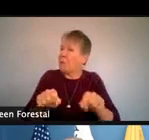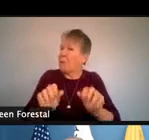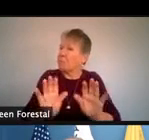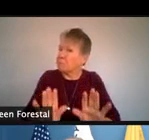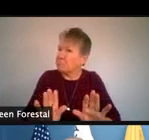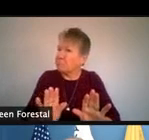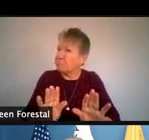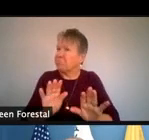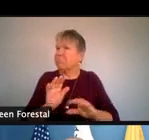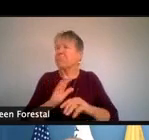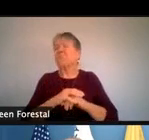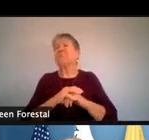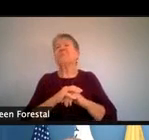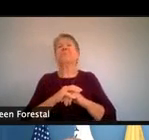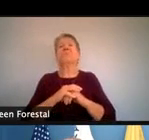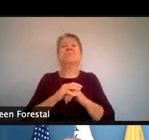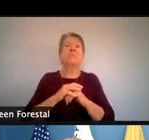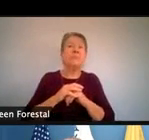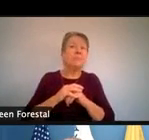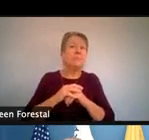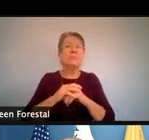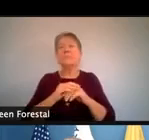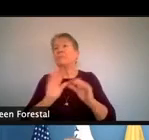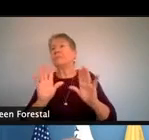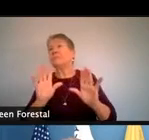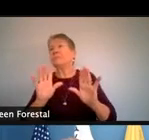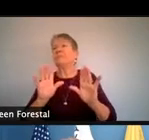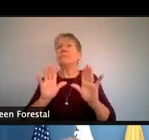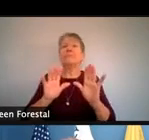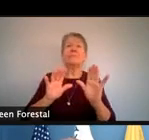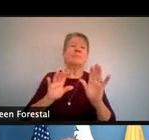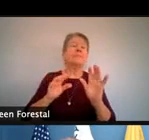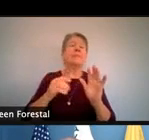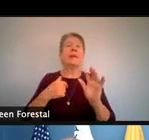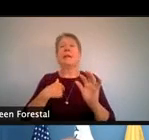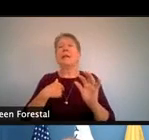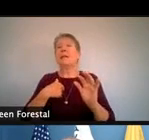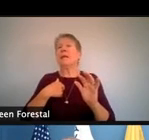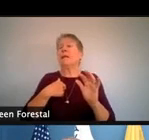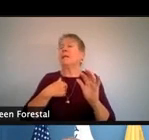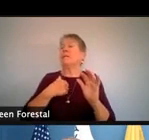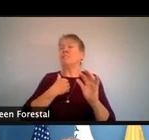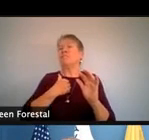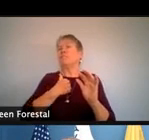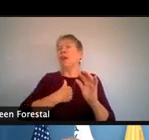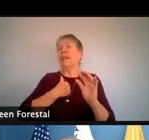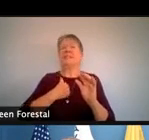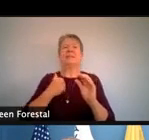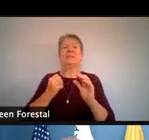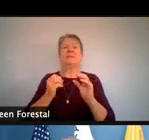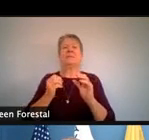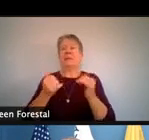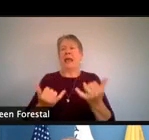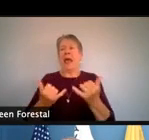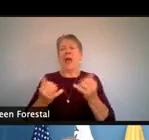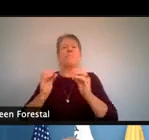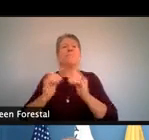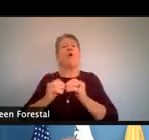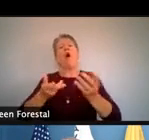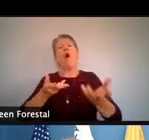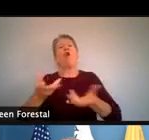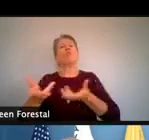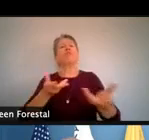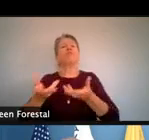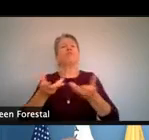normal sort of press interaction. But I hope the folks, I hope everyone heard me up front, that what we're doing in terms of keeping